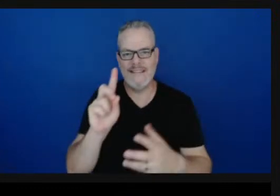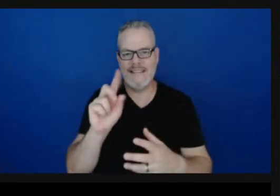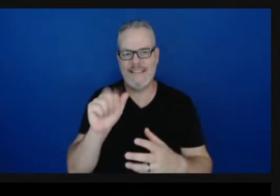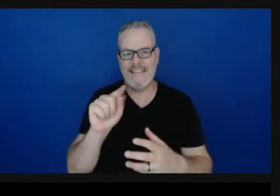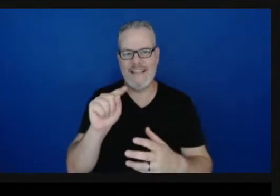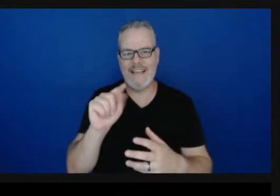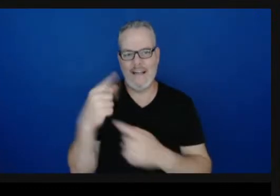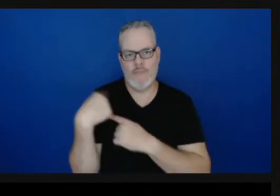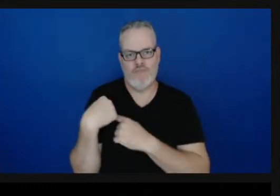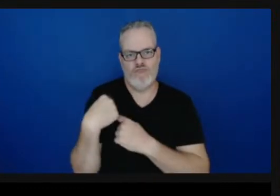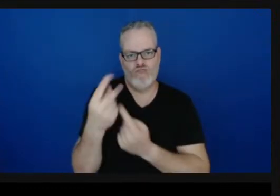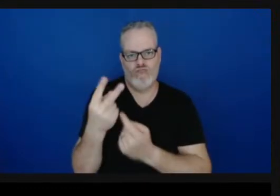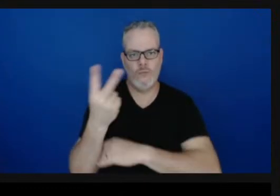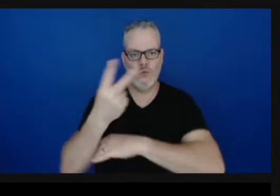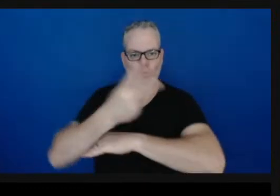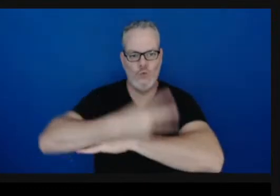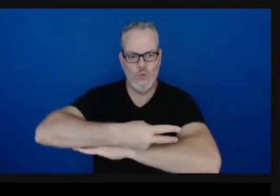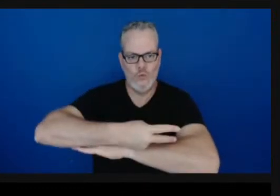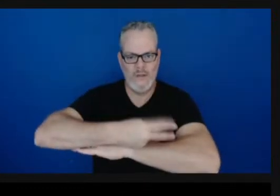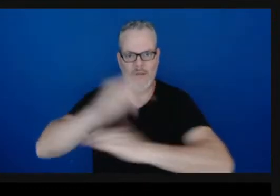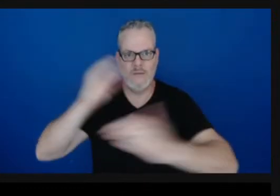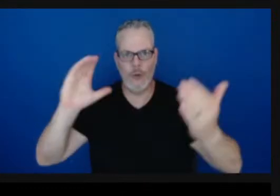here compared to our eruption site.